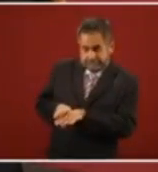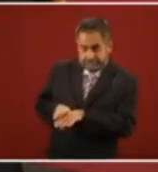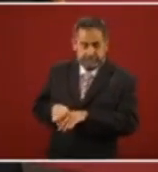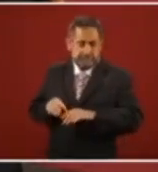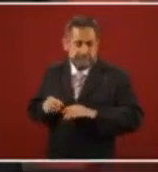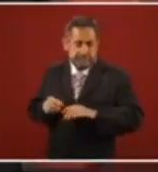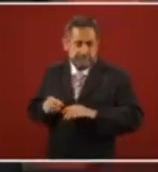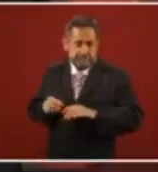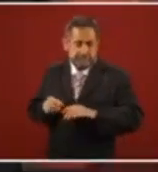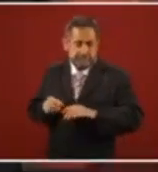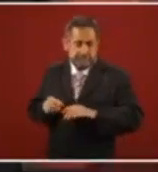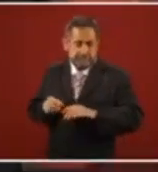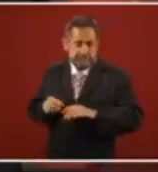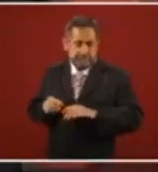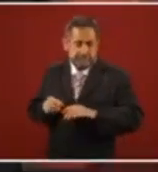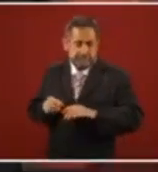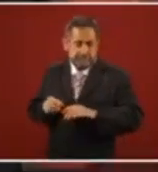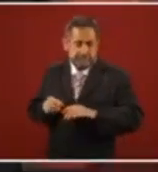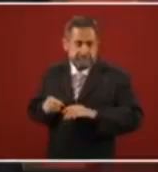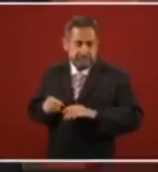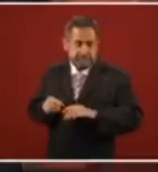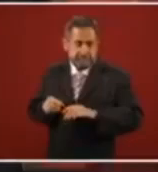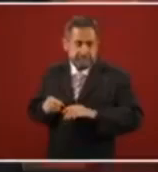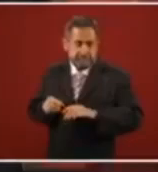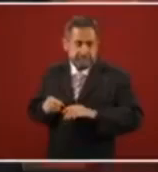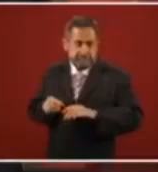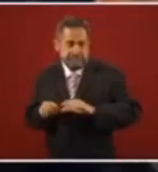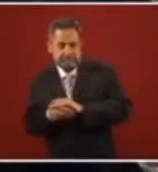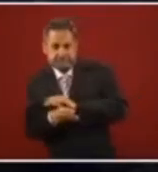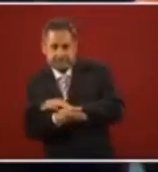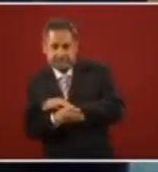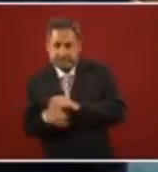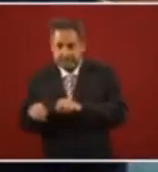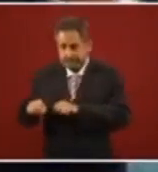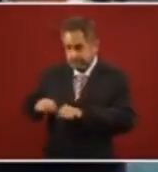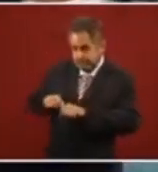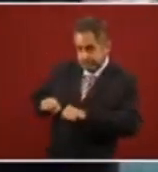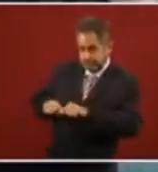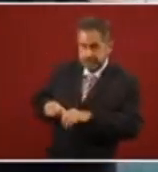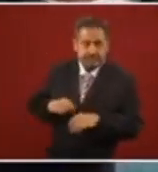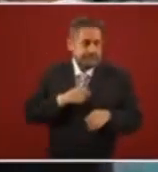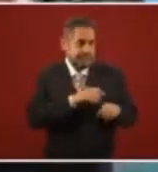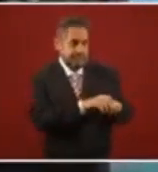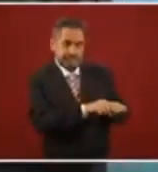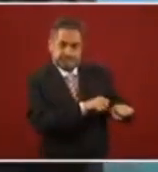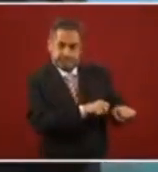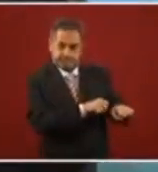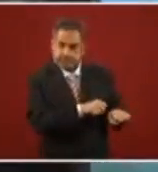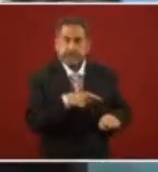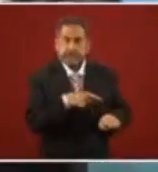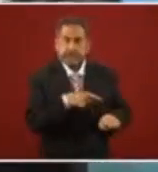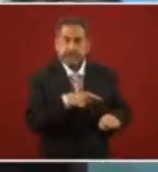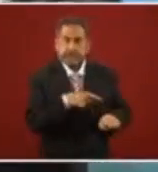...adelante... ...ahead... ...and after... ...the leak... ...y atrás... ...siempre queda... ...un remanente... ...de